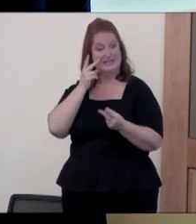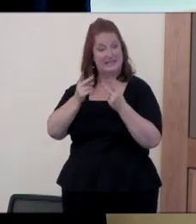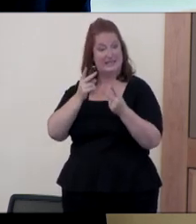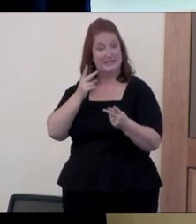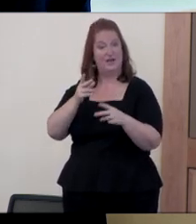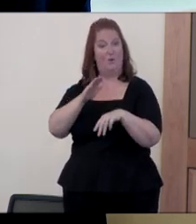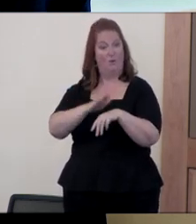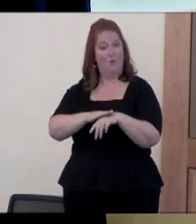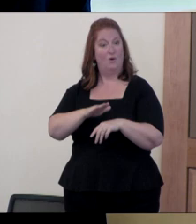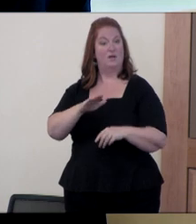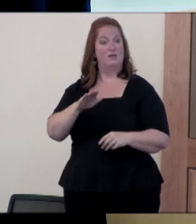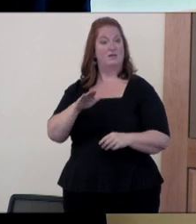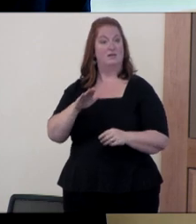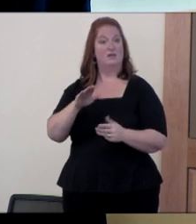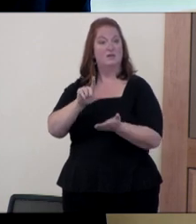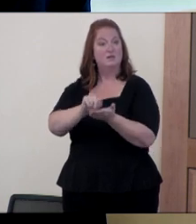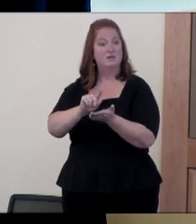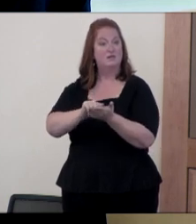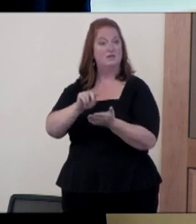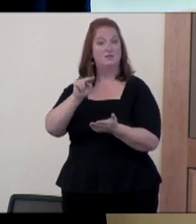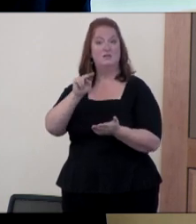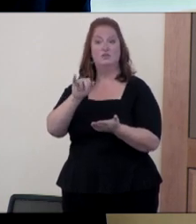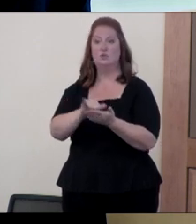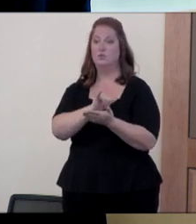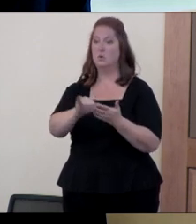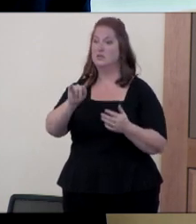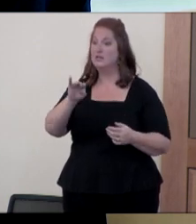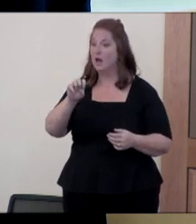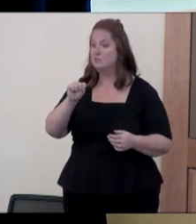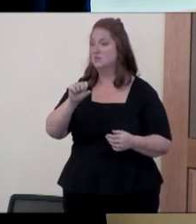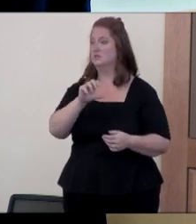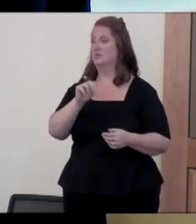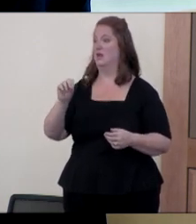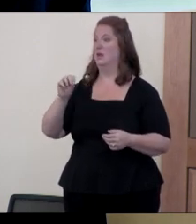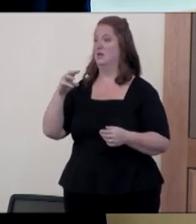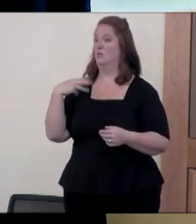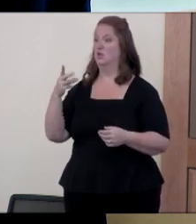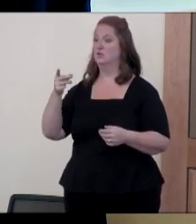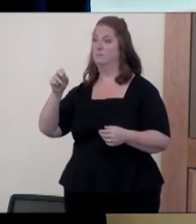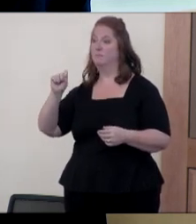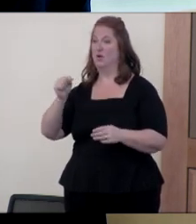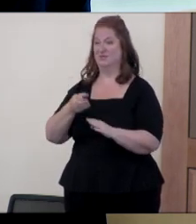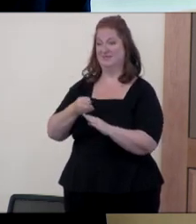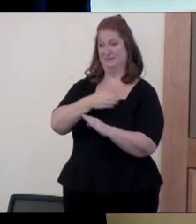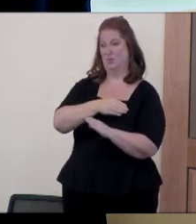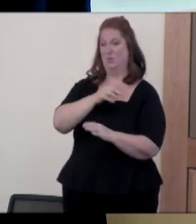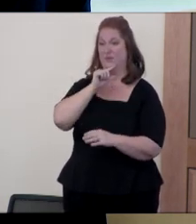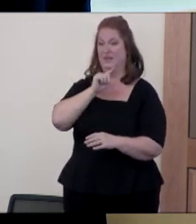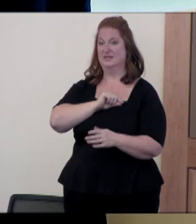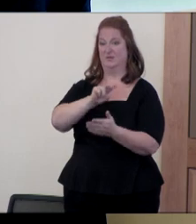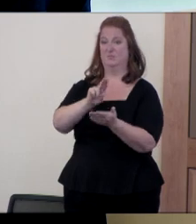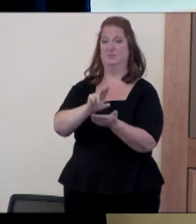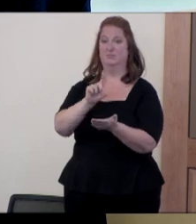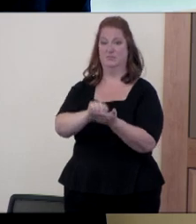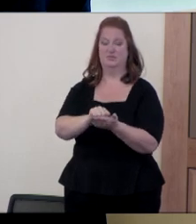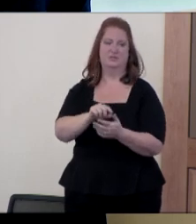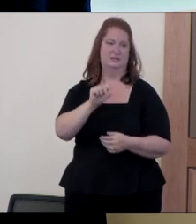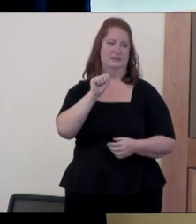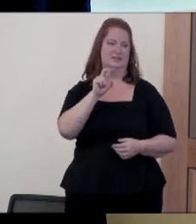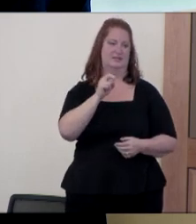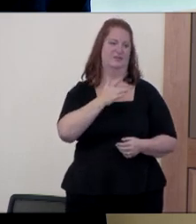front pages of the New York Times and the Washington Post. That was just before Thanksgiving. Steve, I'm so proud